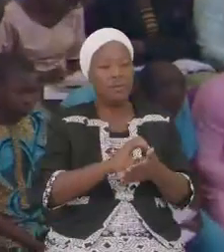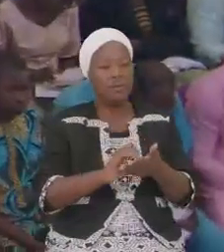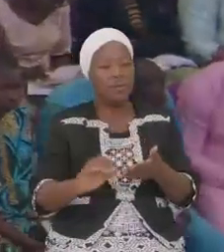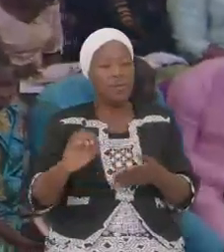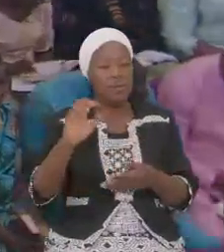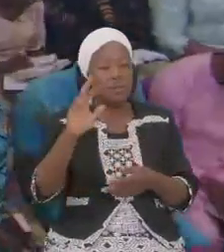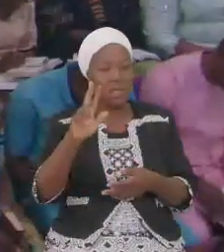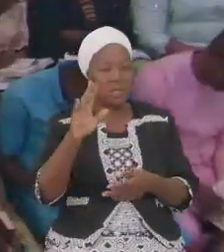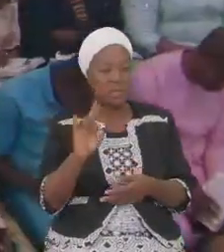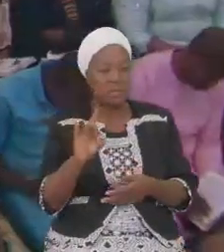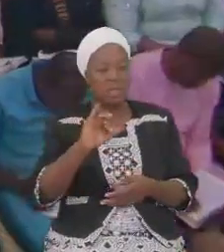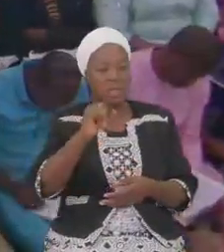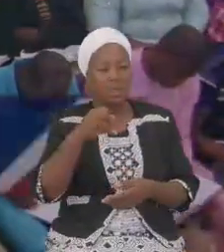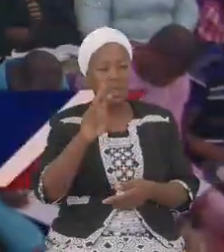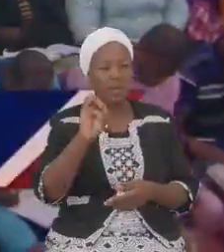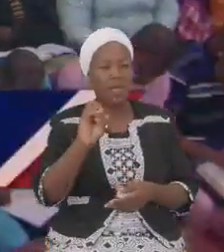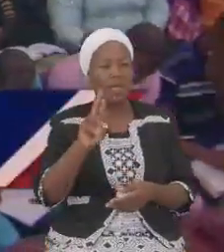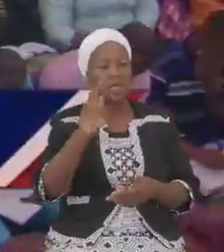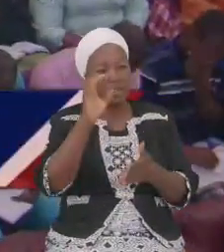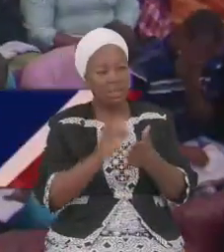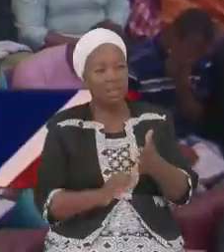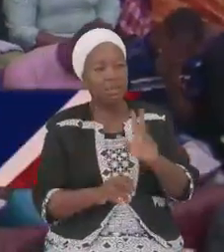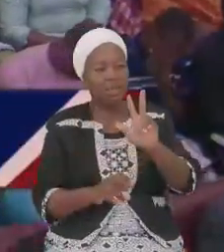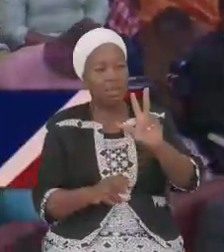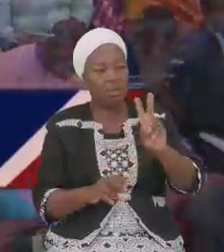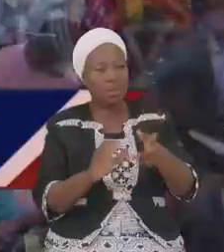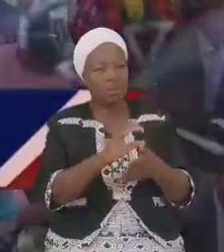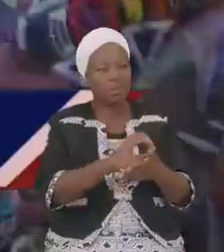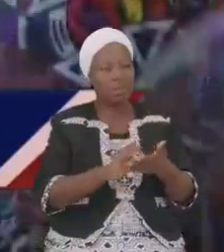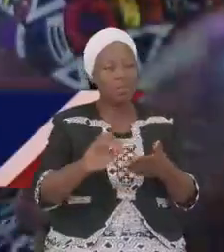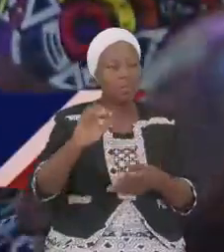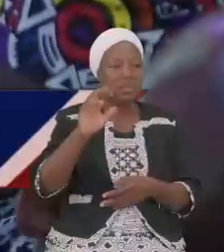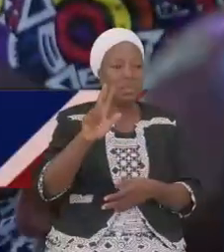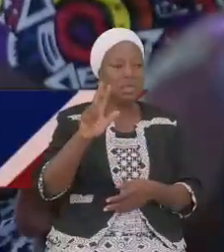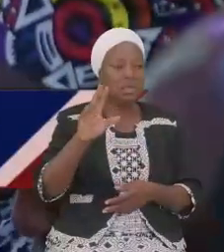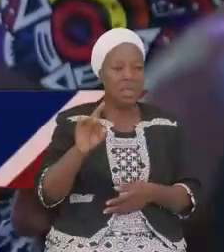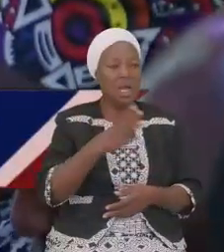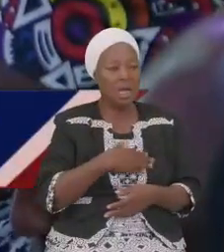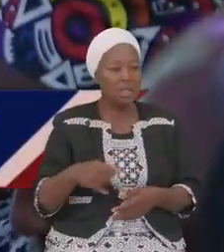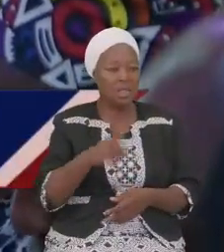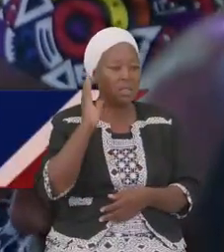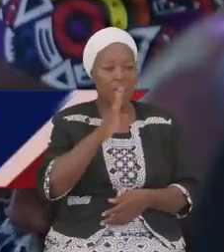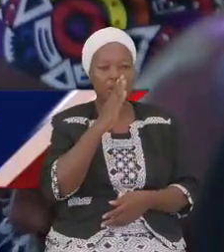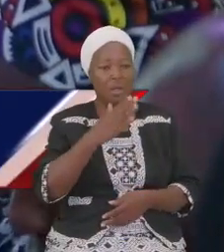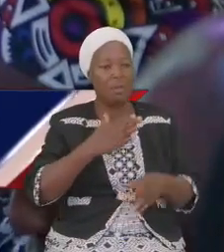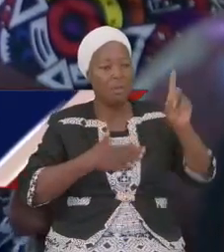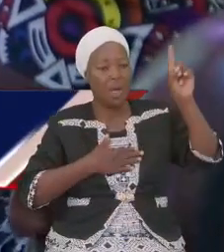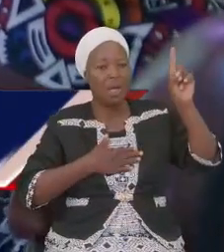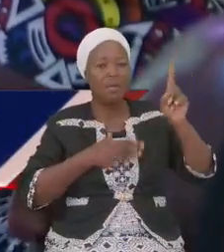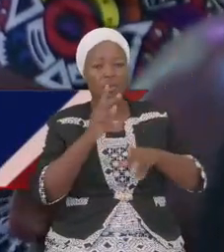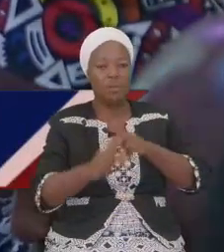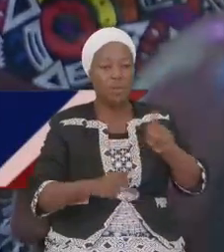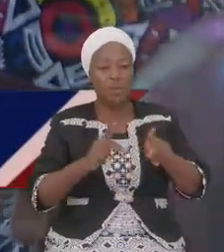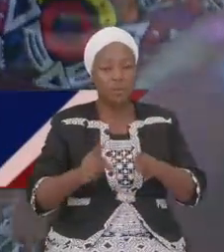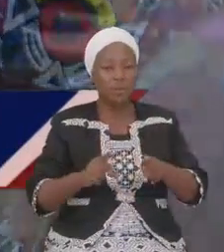38, Jeremiah chapter 32, reading from verse 38, and they shall be my people. They shall be my people.